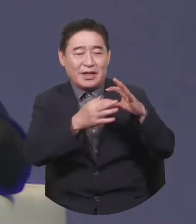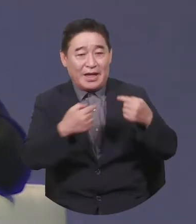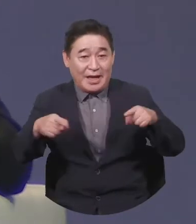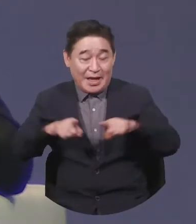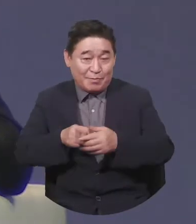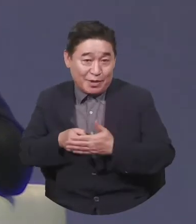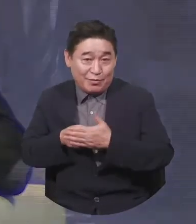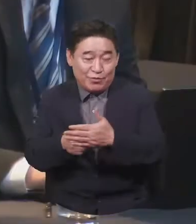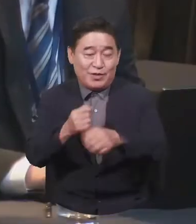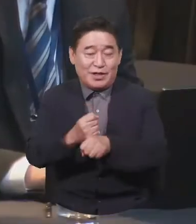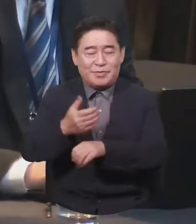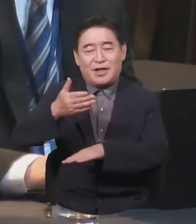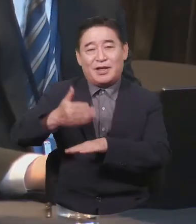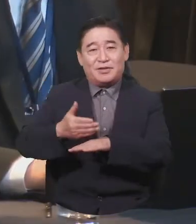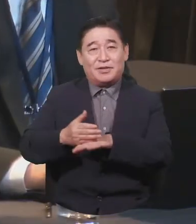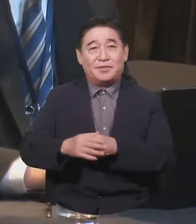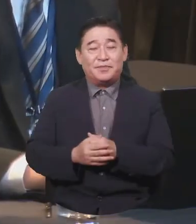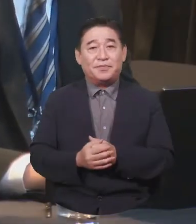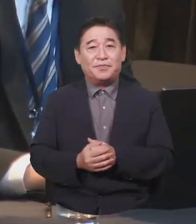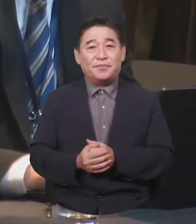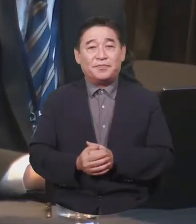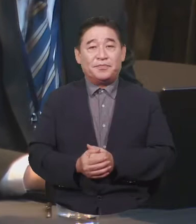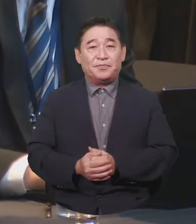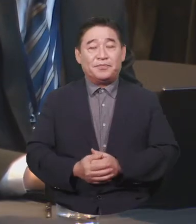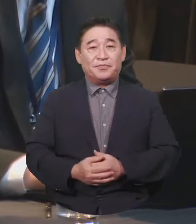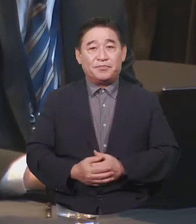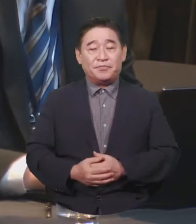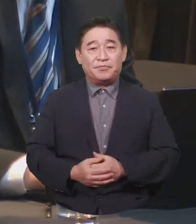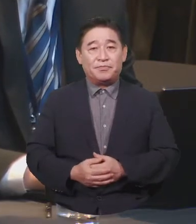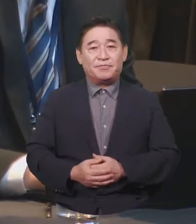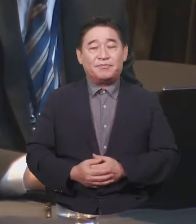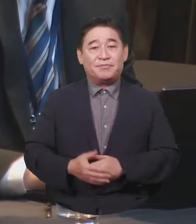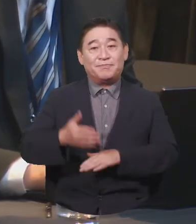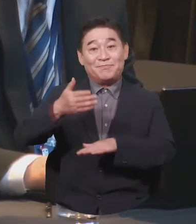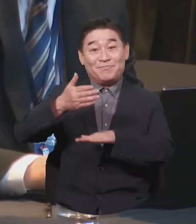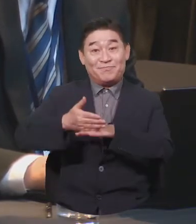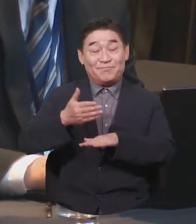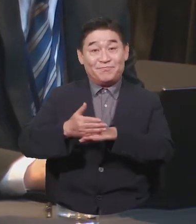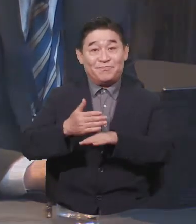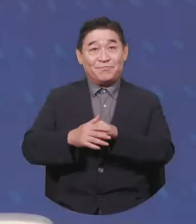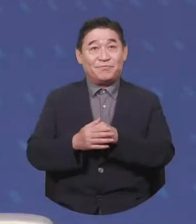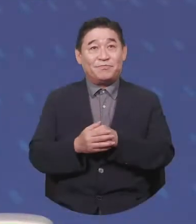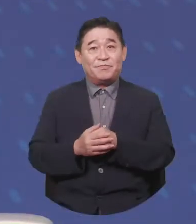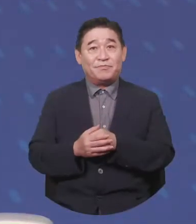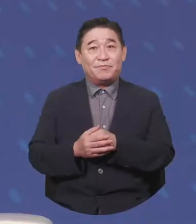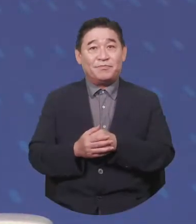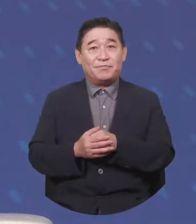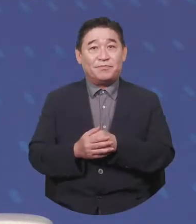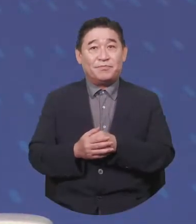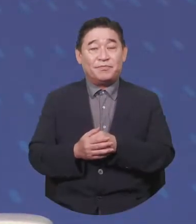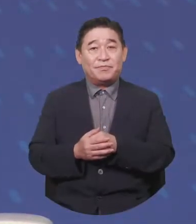you so much for sharing for your insights and for sharing the experience of JICA. Mr.